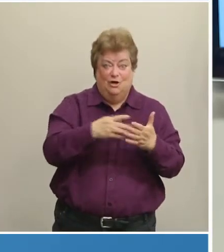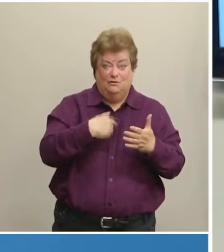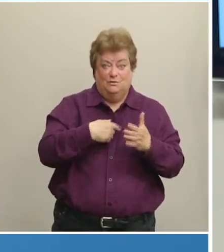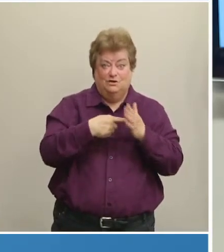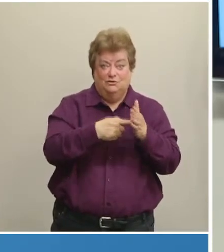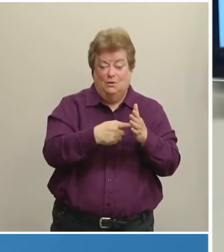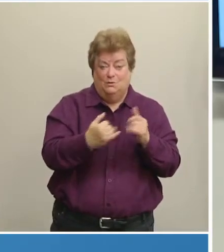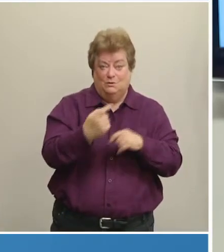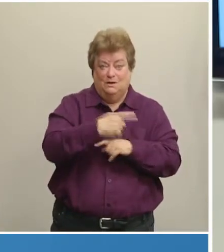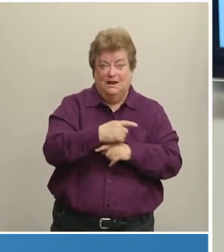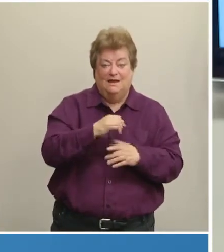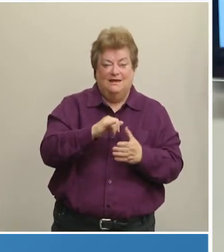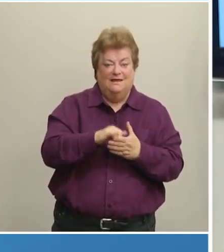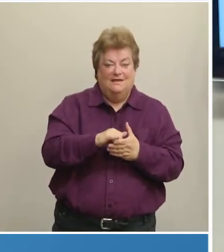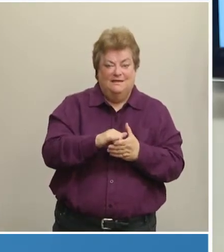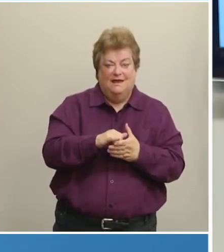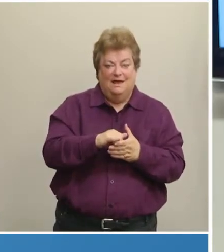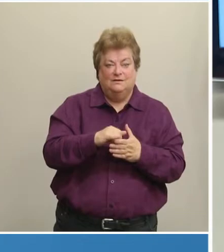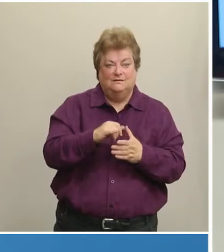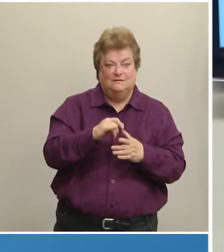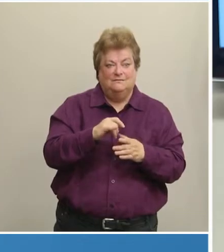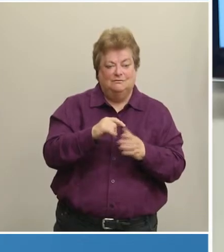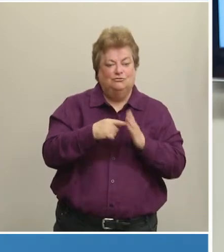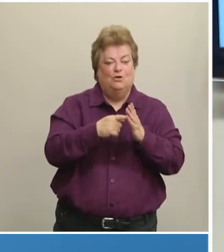very clearly the difference that it's making.